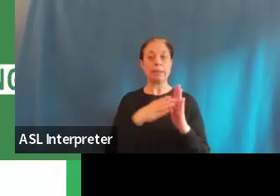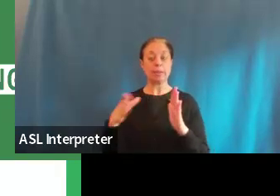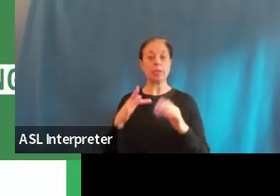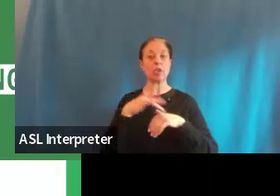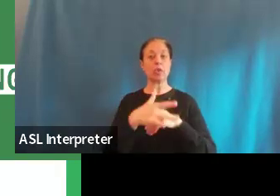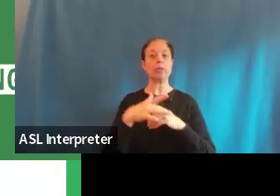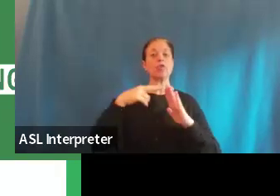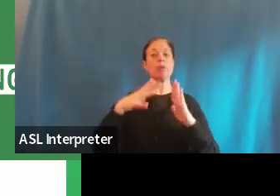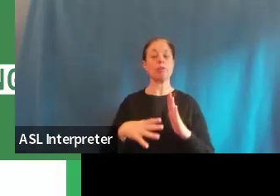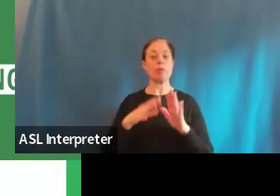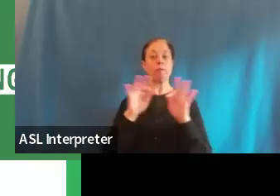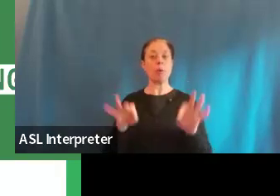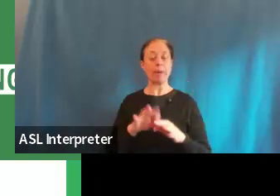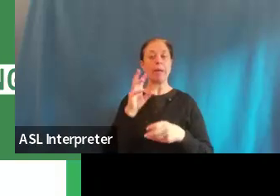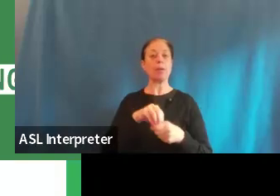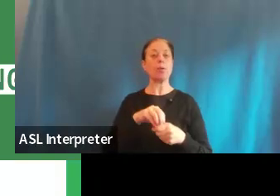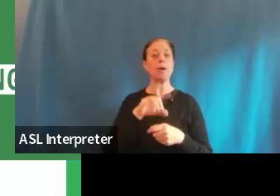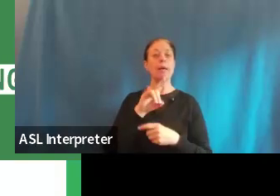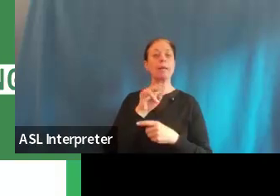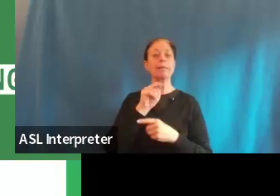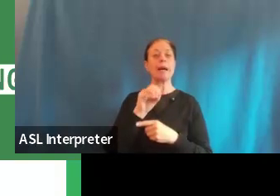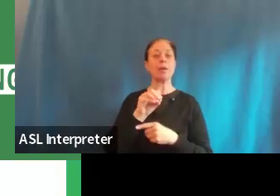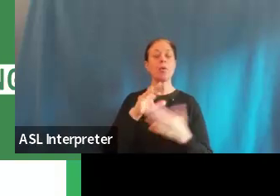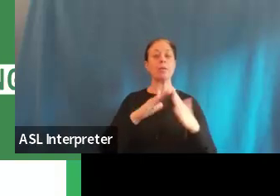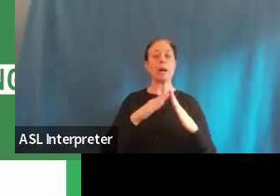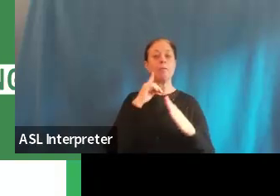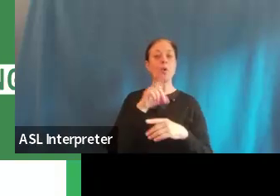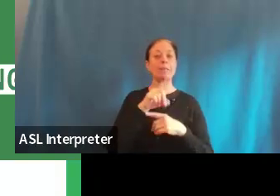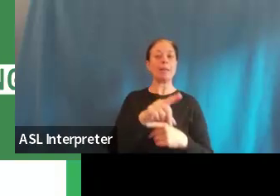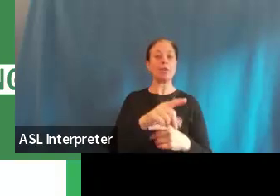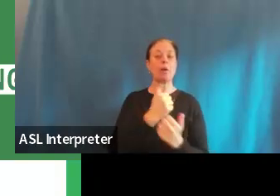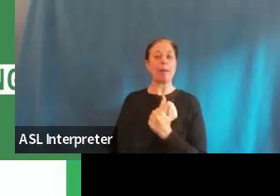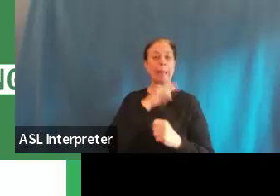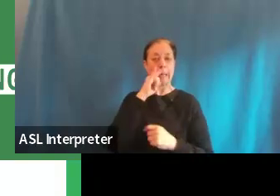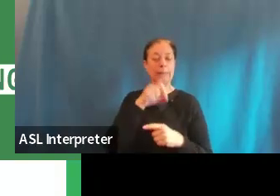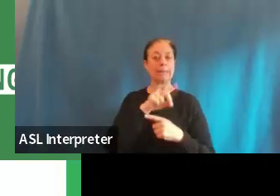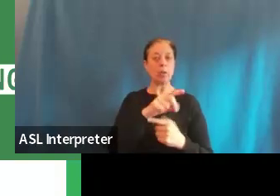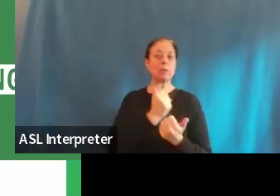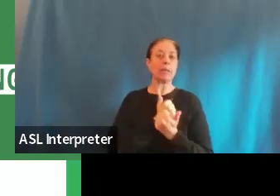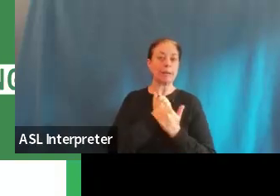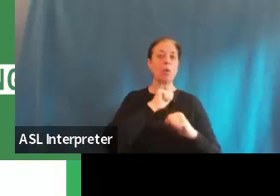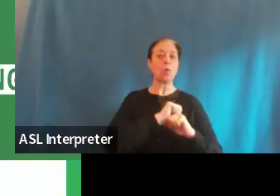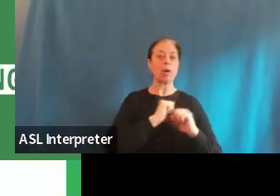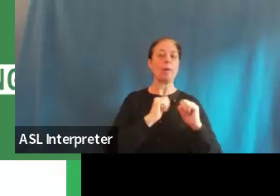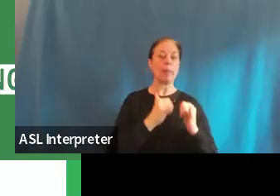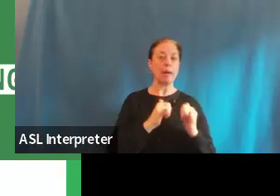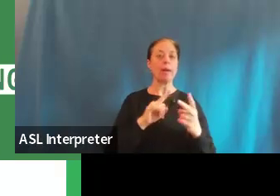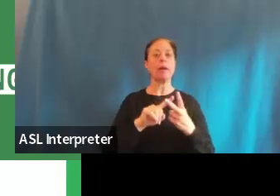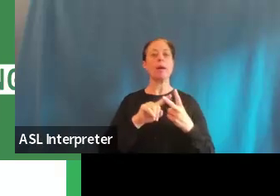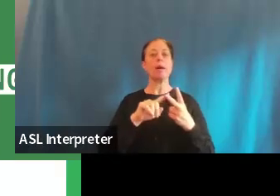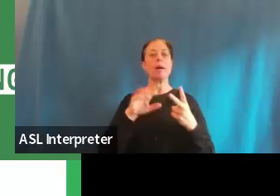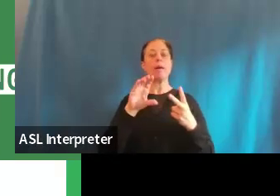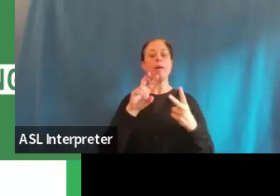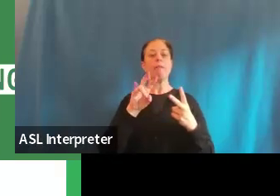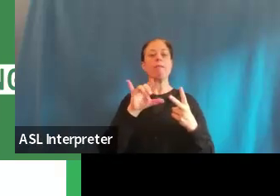reader format. They include Dino Town for dinosaur-loving kids, where dinos live, work, and play. Violet Goes Voting, the